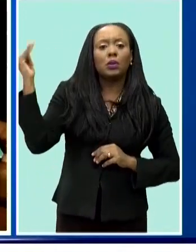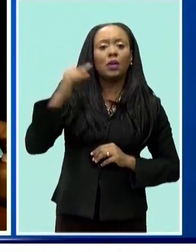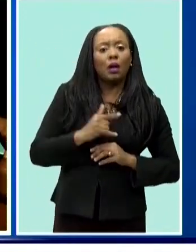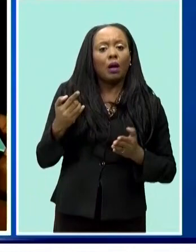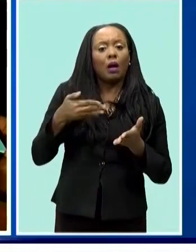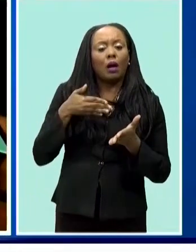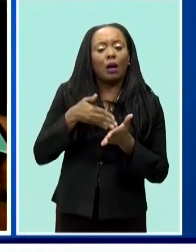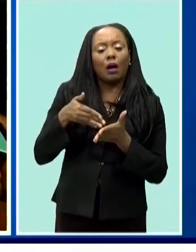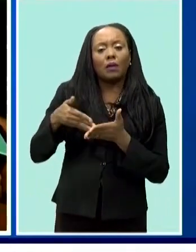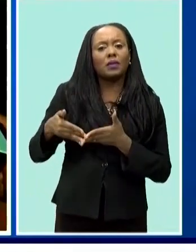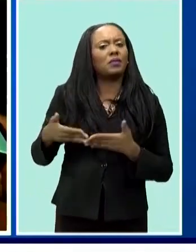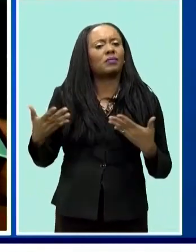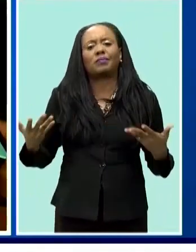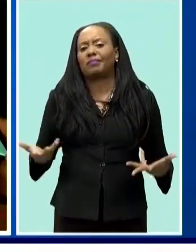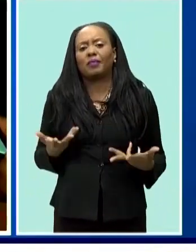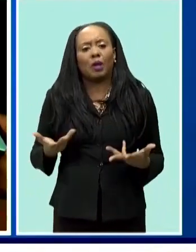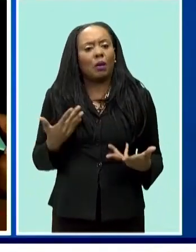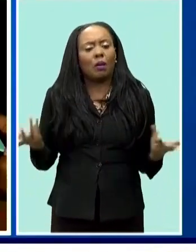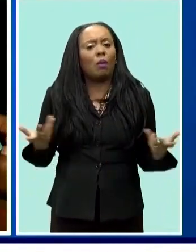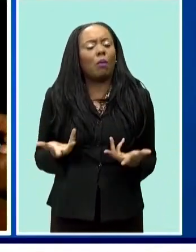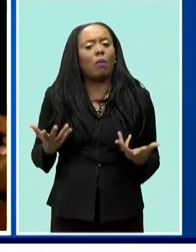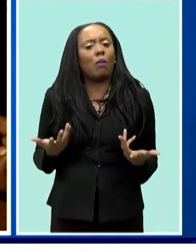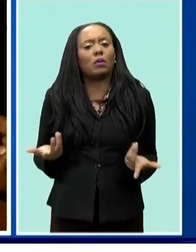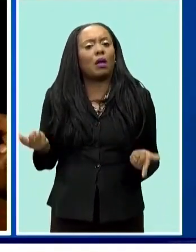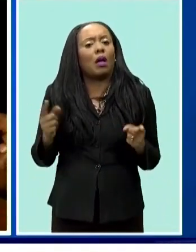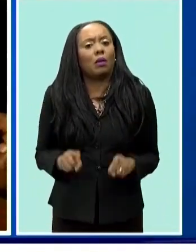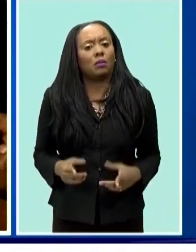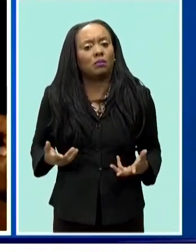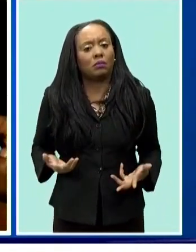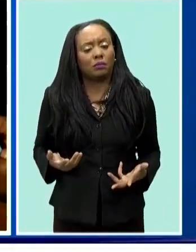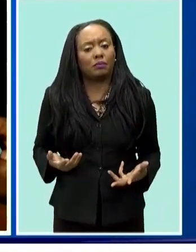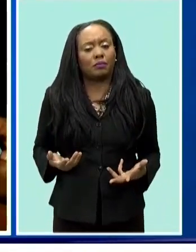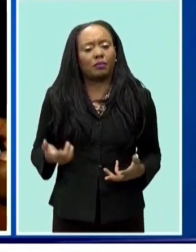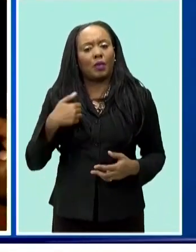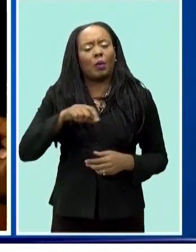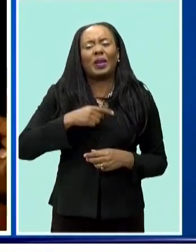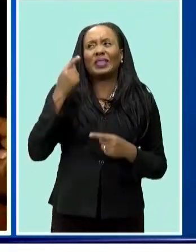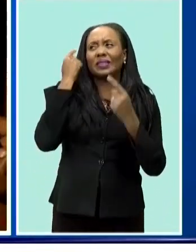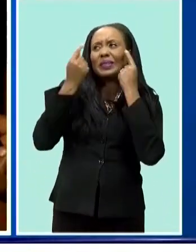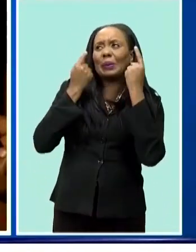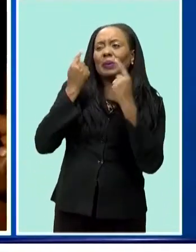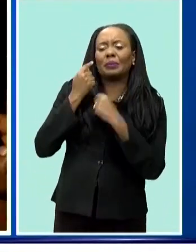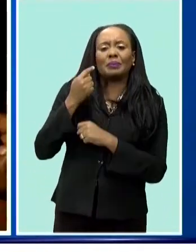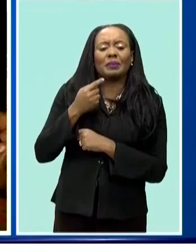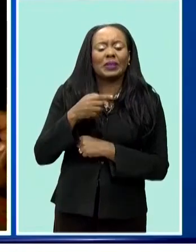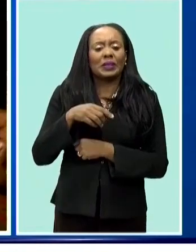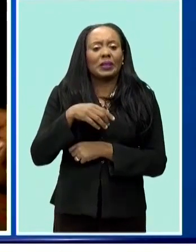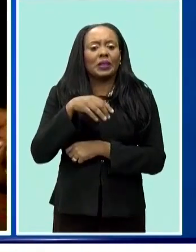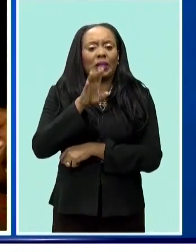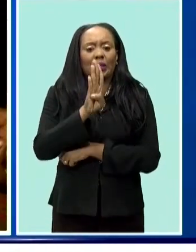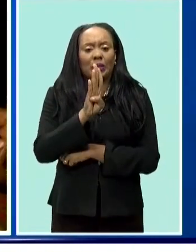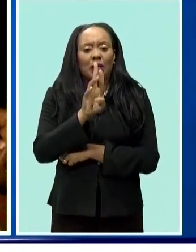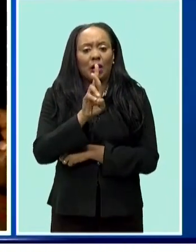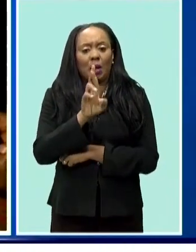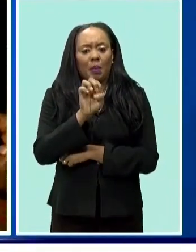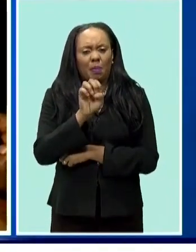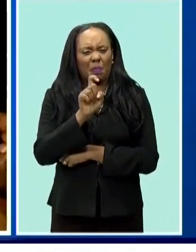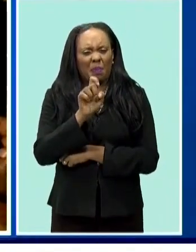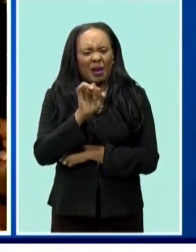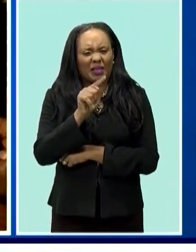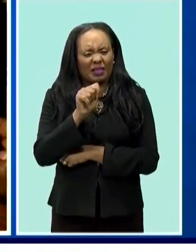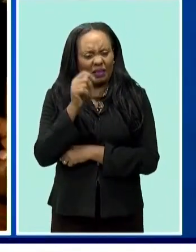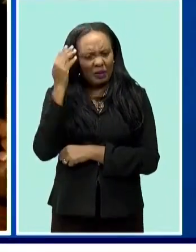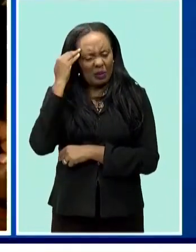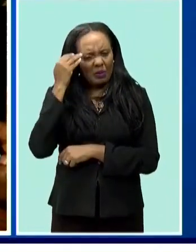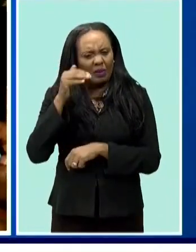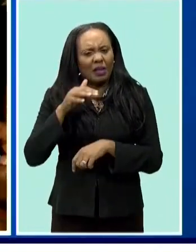Liat. We continue to have our eyes on the issues of Brexit. We continue to have our eyes on the